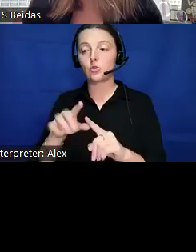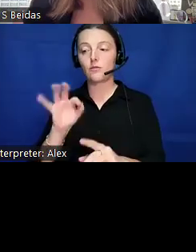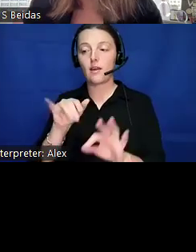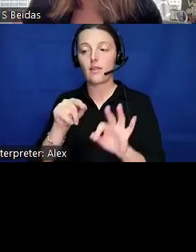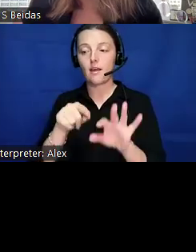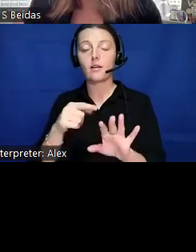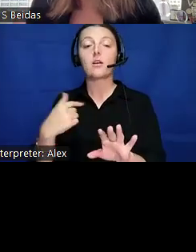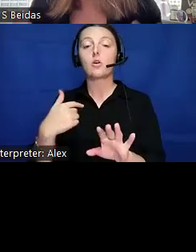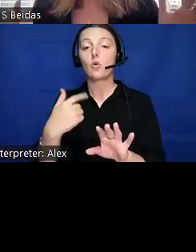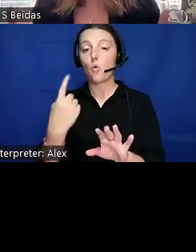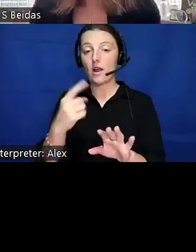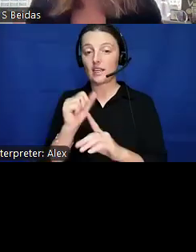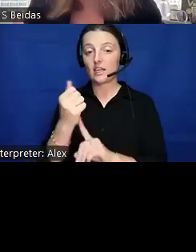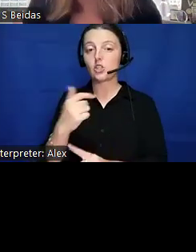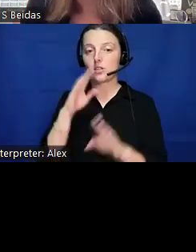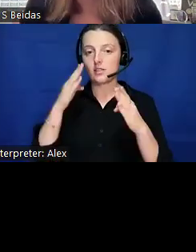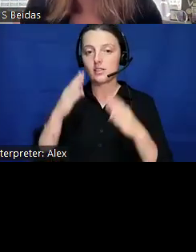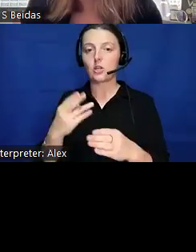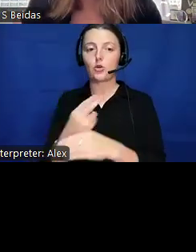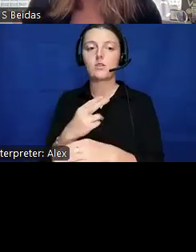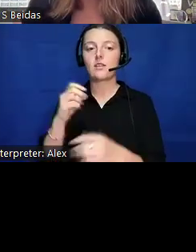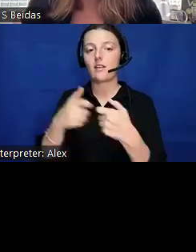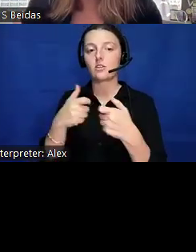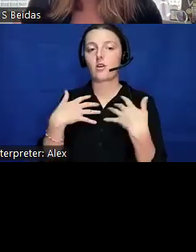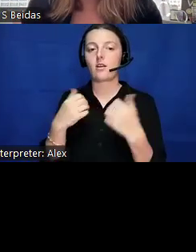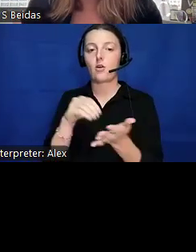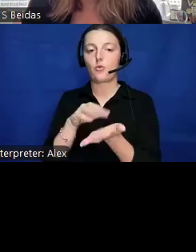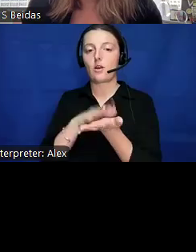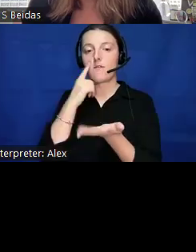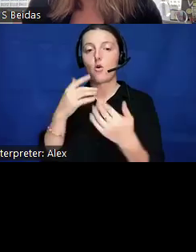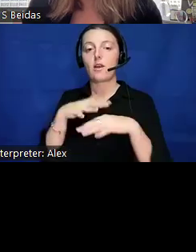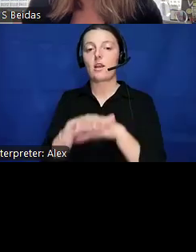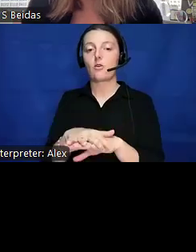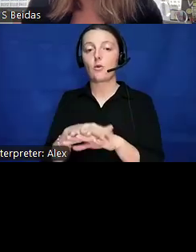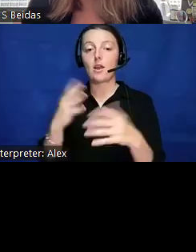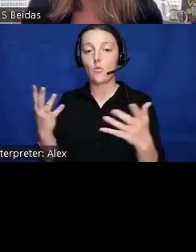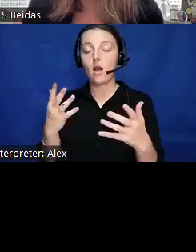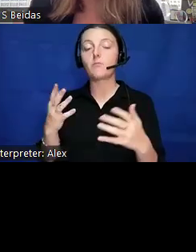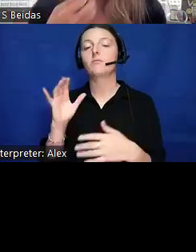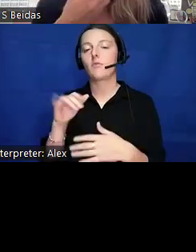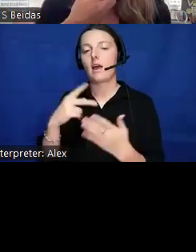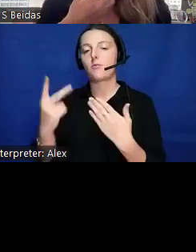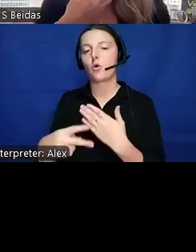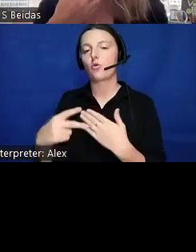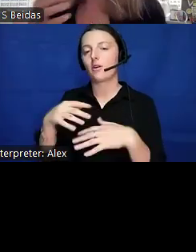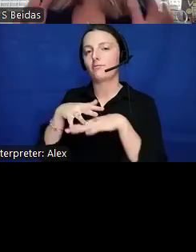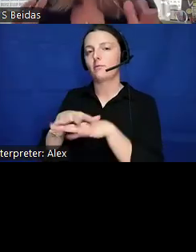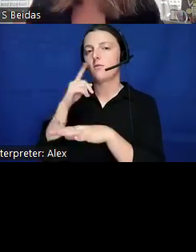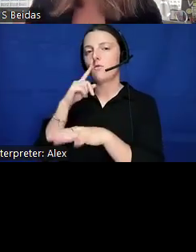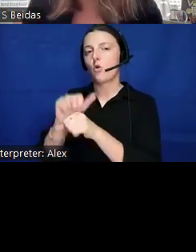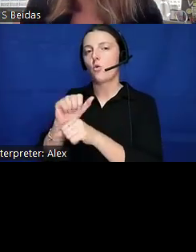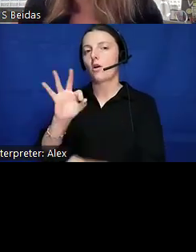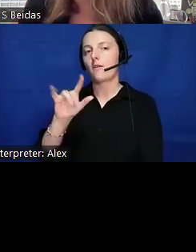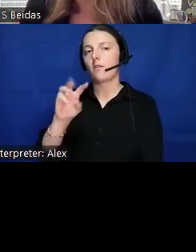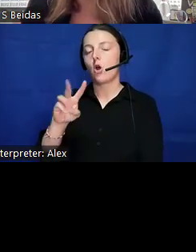really centered using the electronic health record to integrate in the program into the workflow